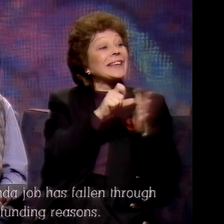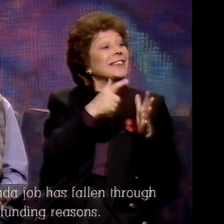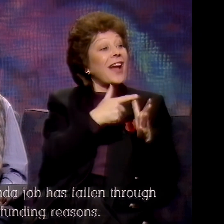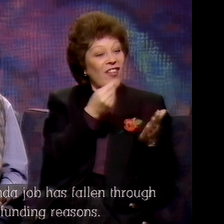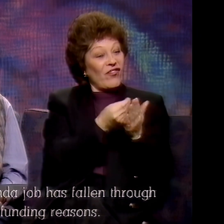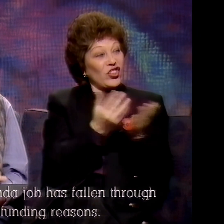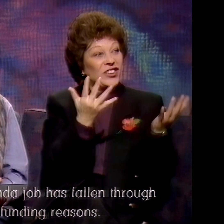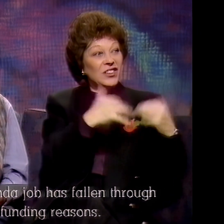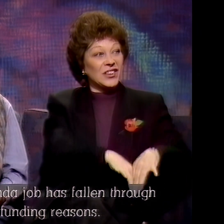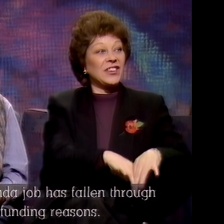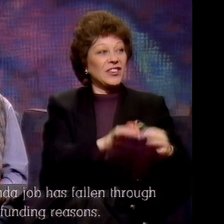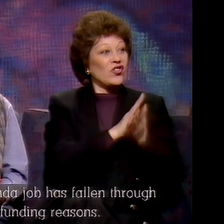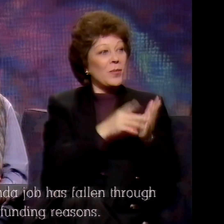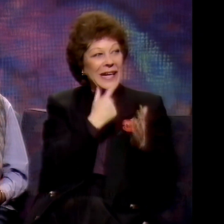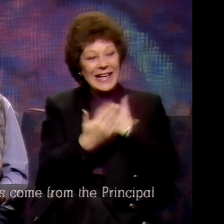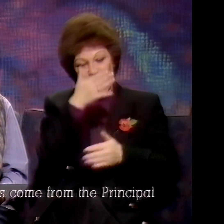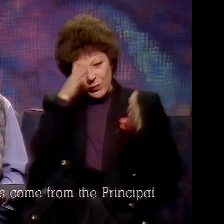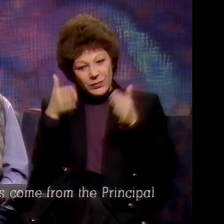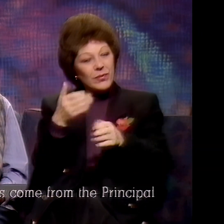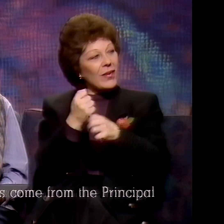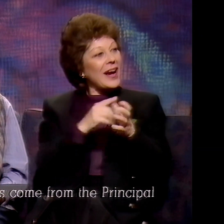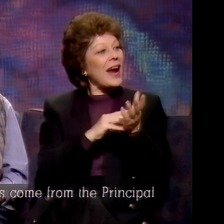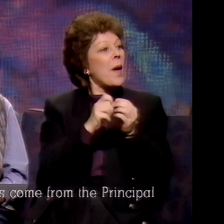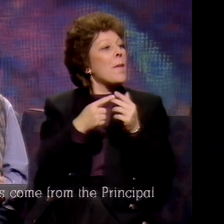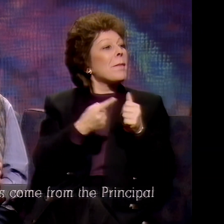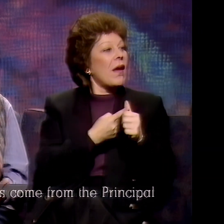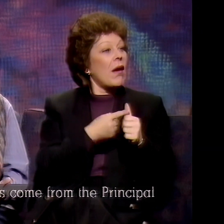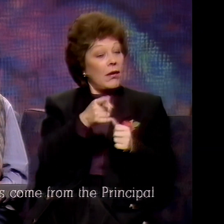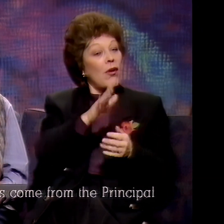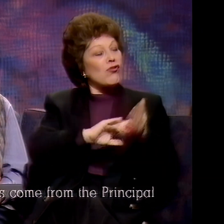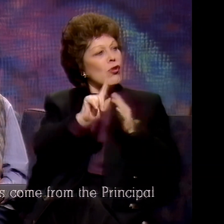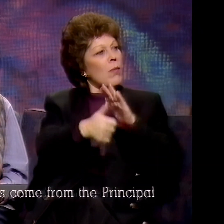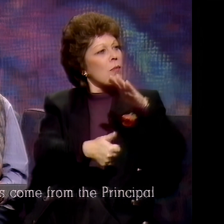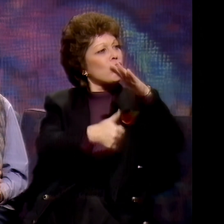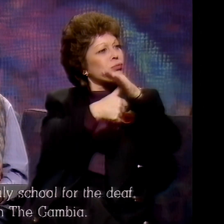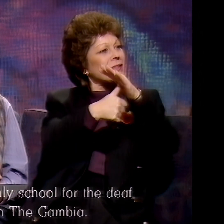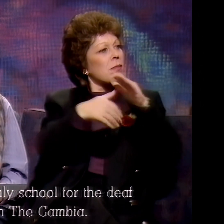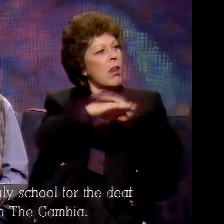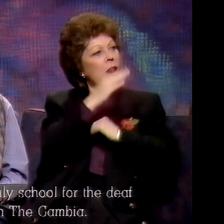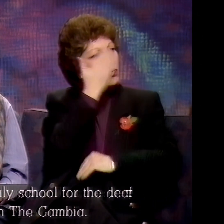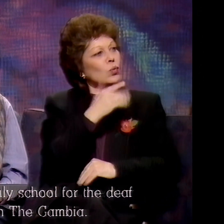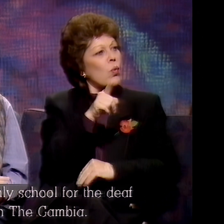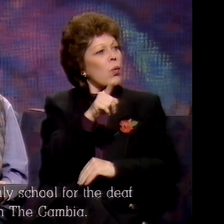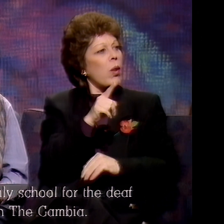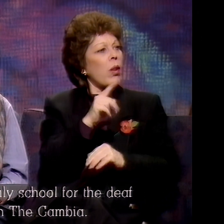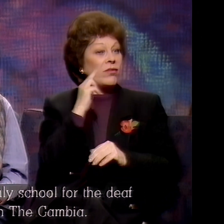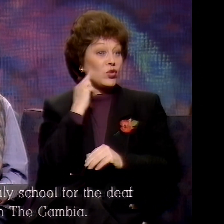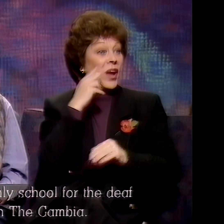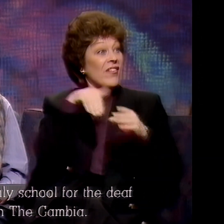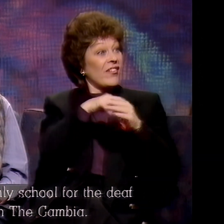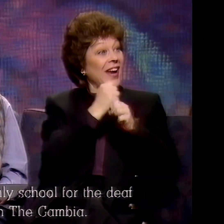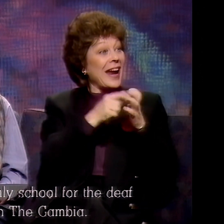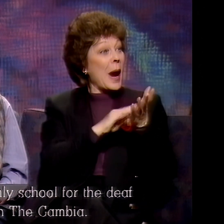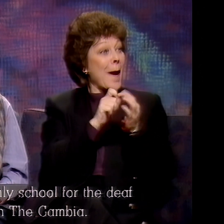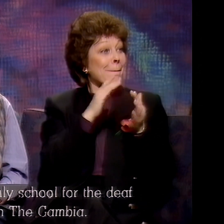jobs. So this one has come from the principal of a school in The Gambia for the deaf. It's the only one in the